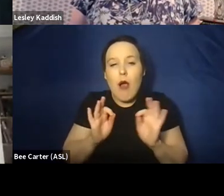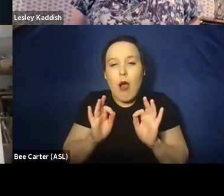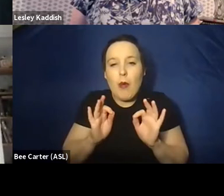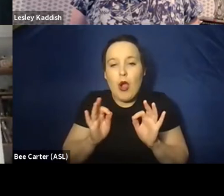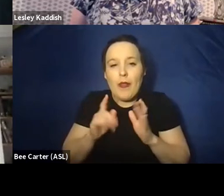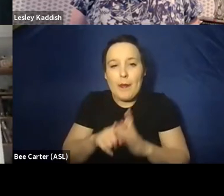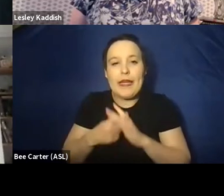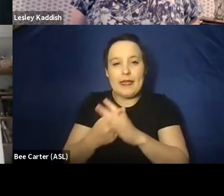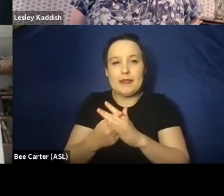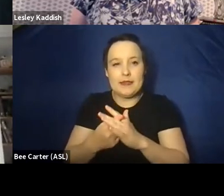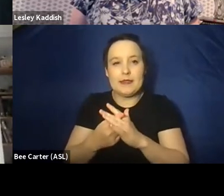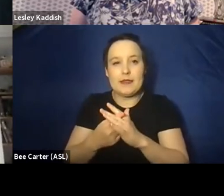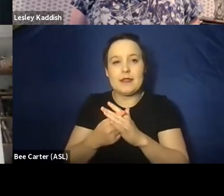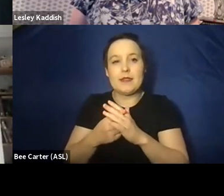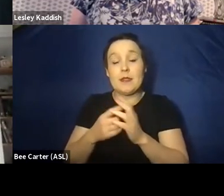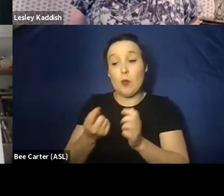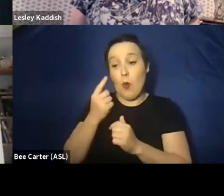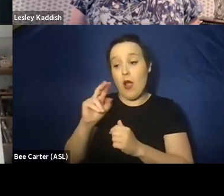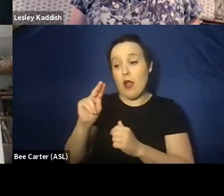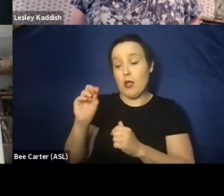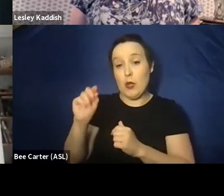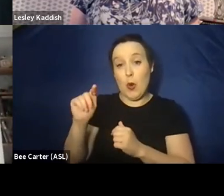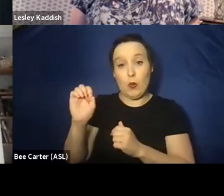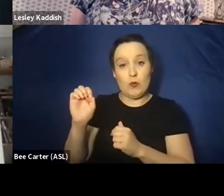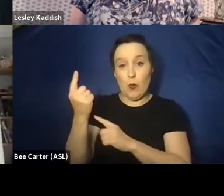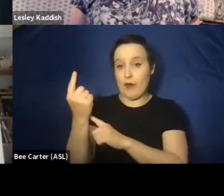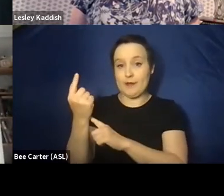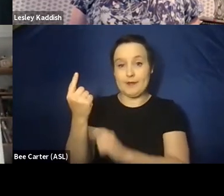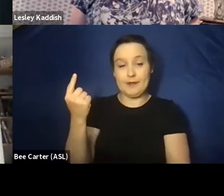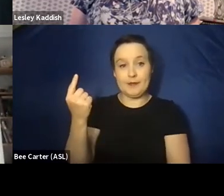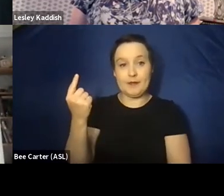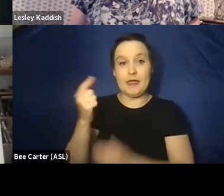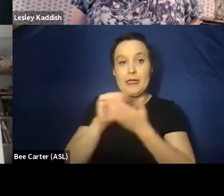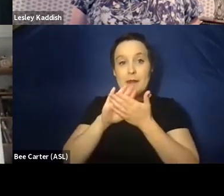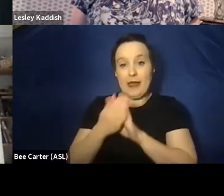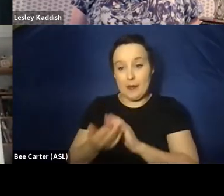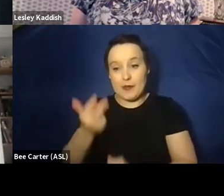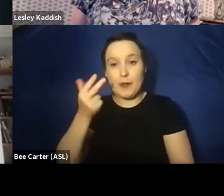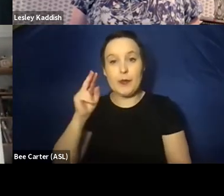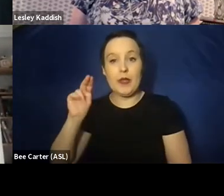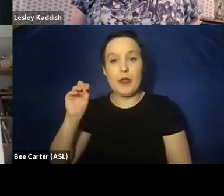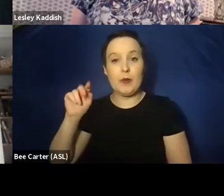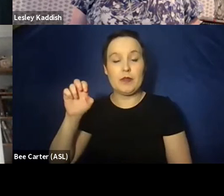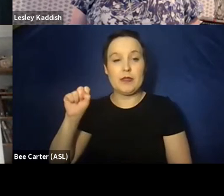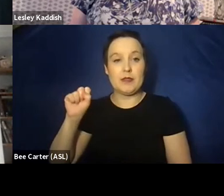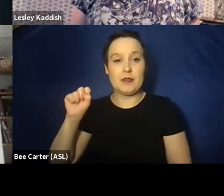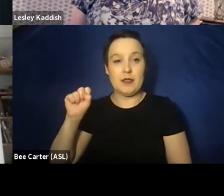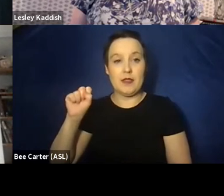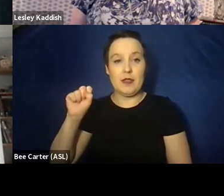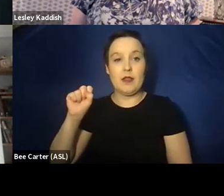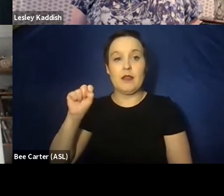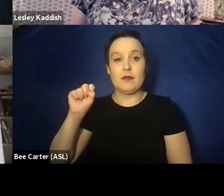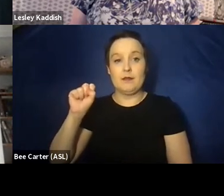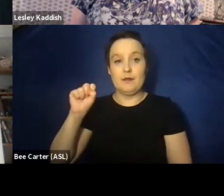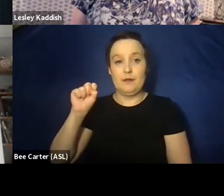It begins with one solitary note. That note evolves into three notes. Those notes